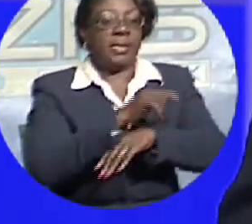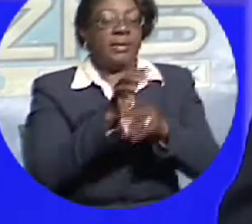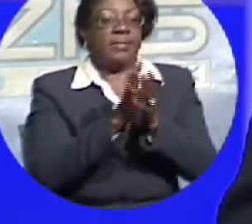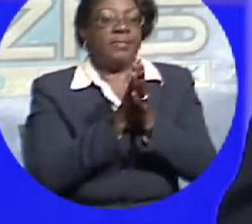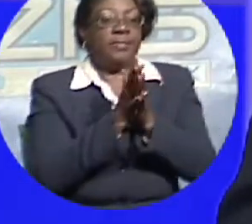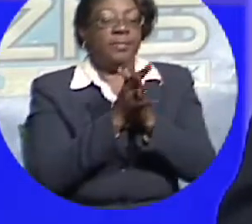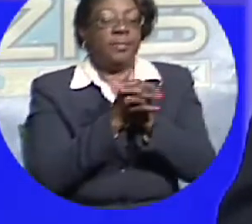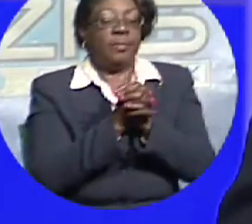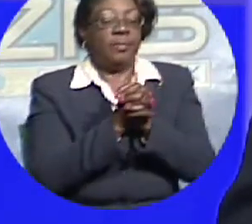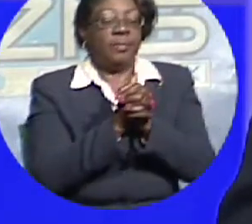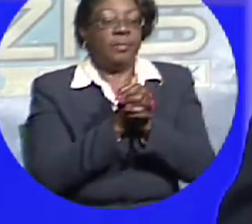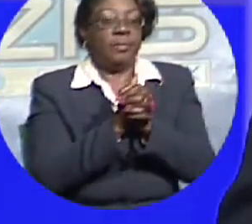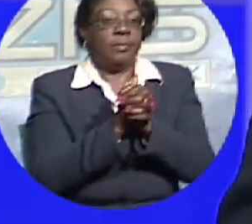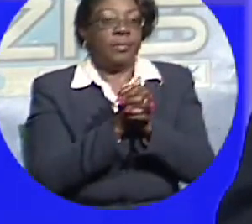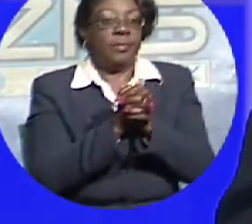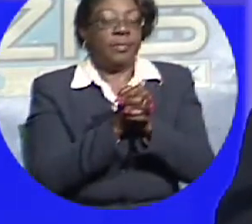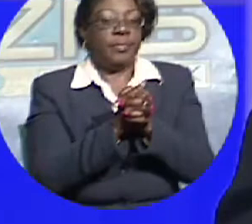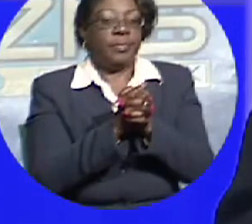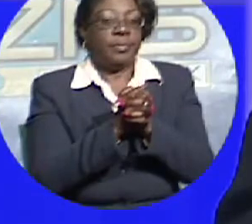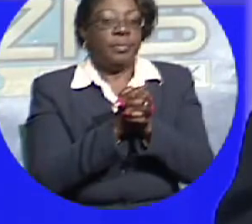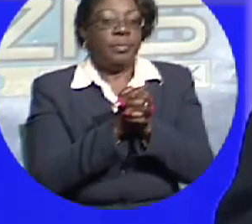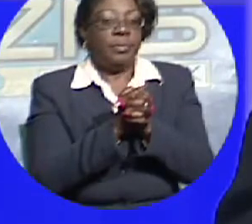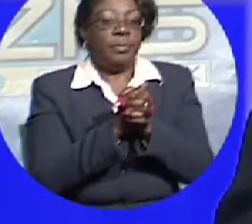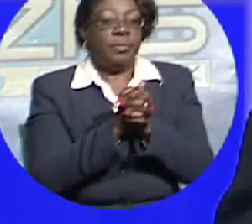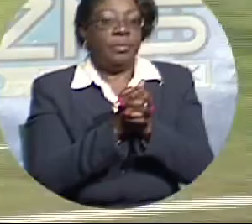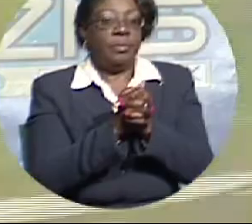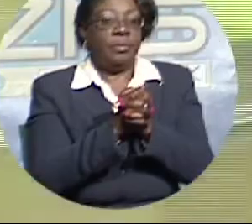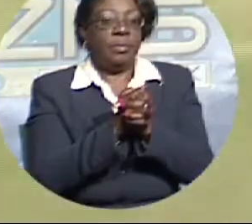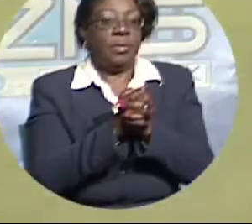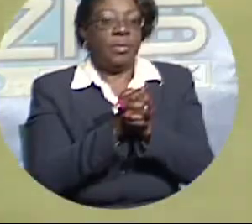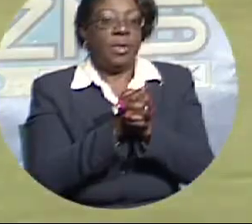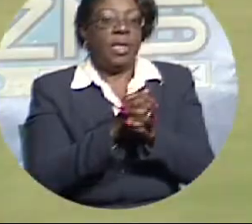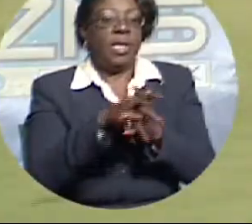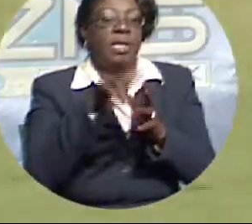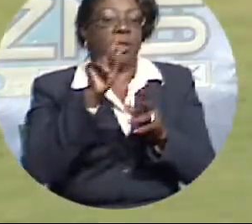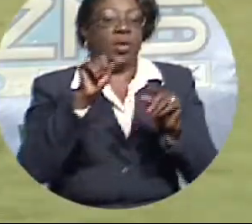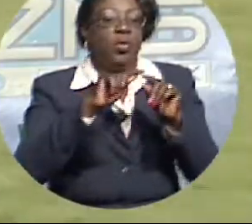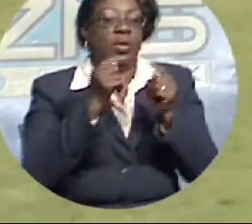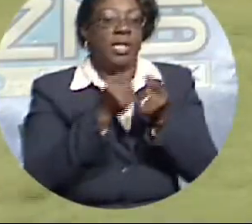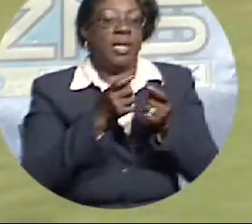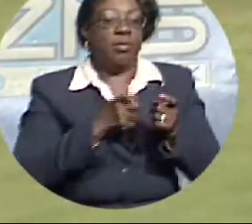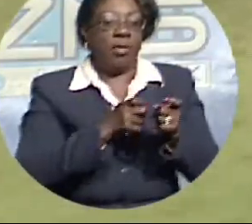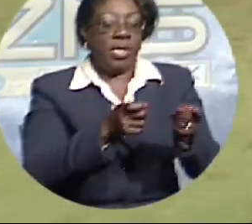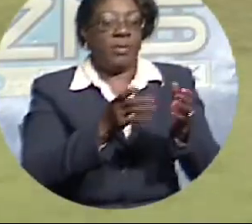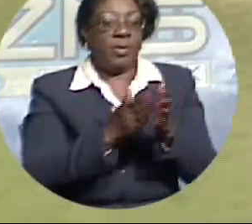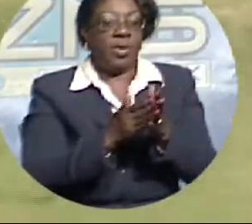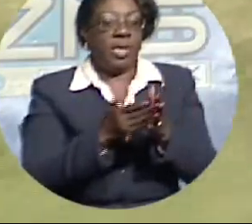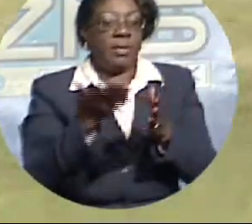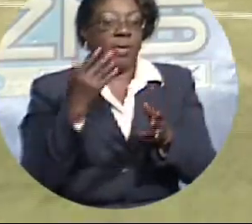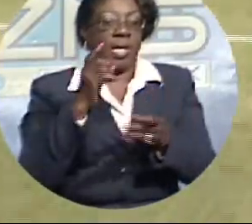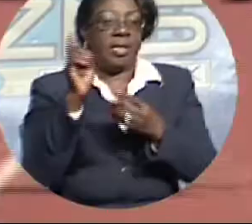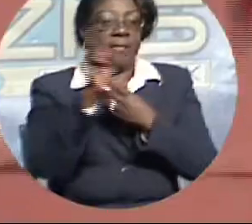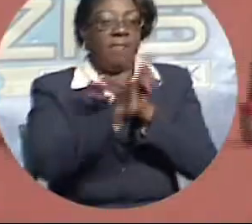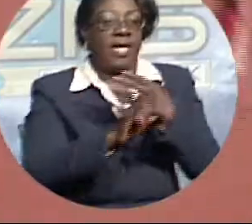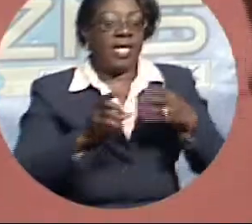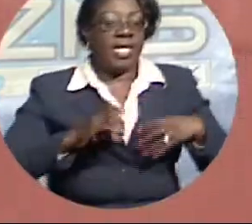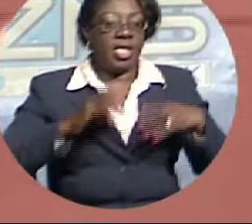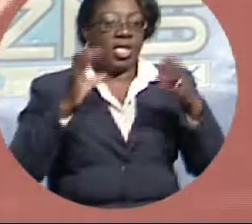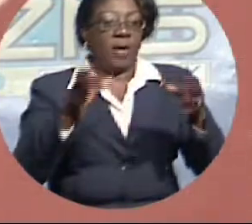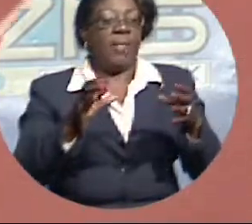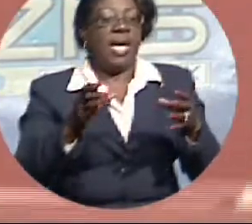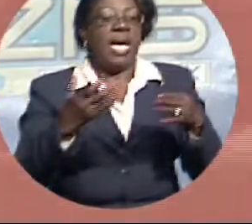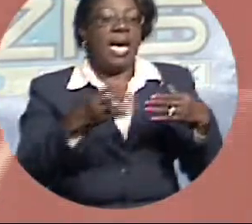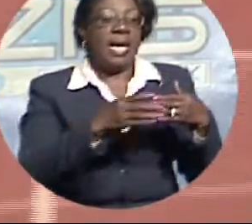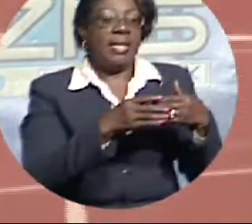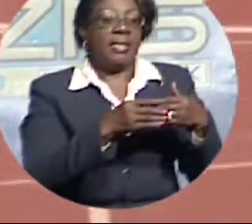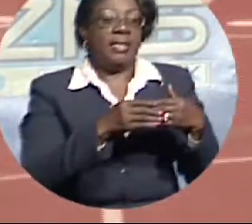by earlier today and he filed this report. It's a two-team race between the 10-time defending champs C.L. Walker Knights and the leaders after